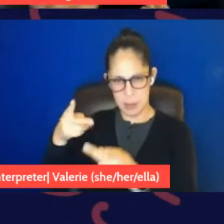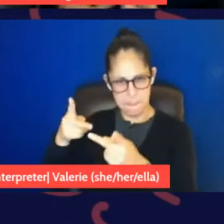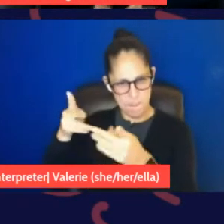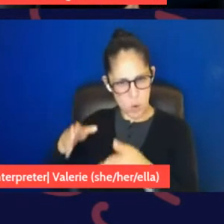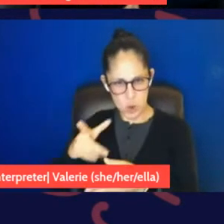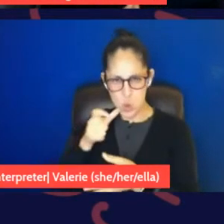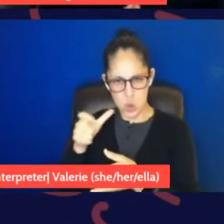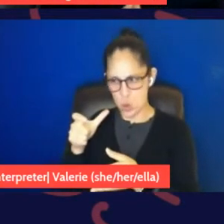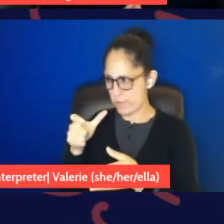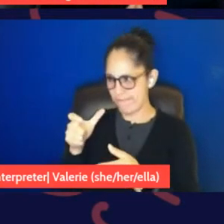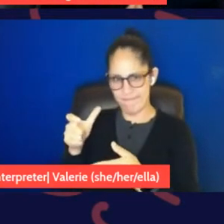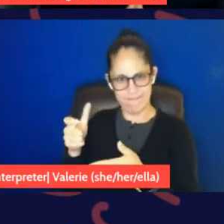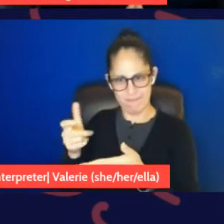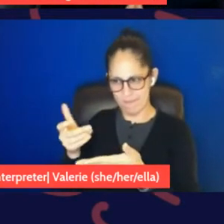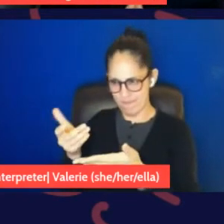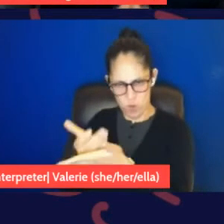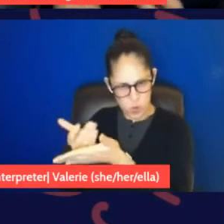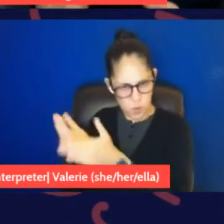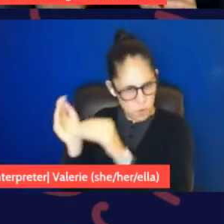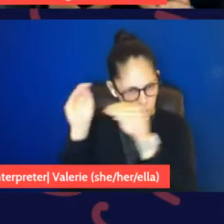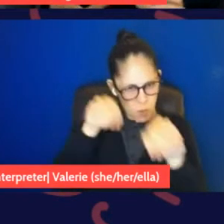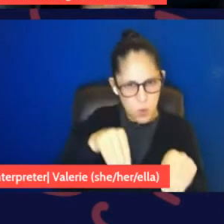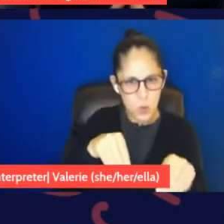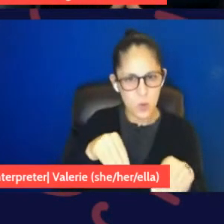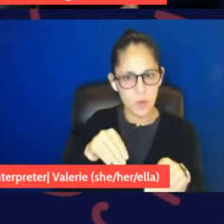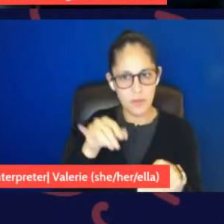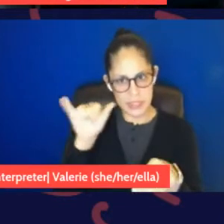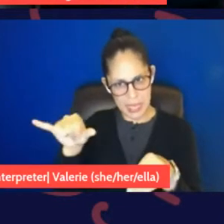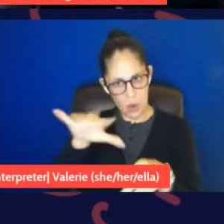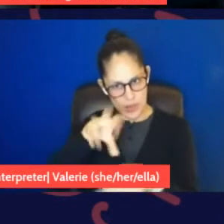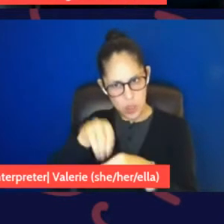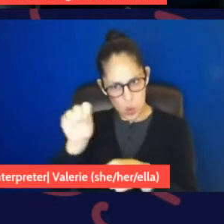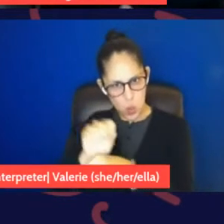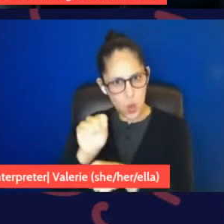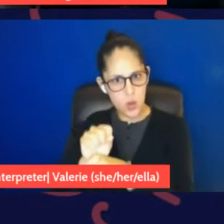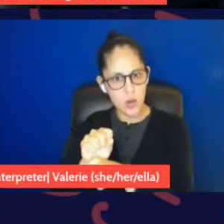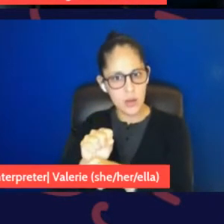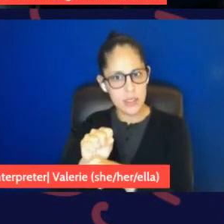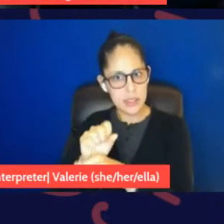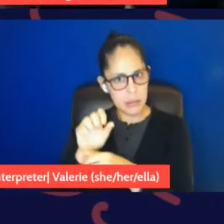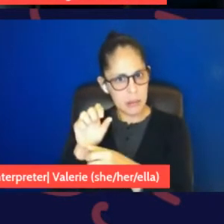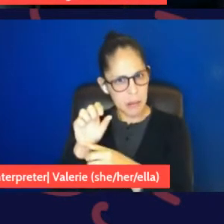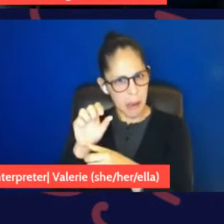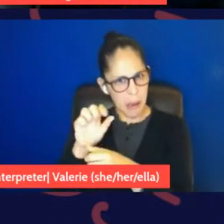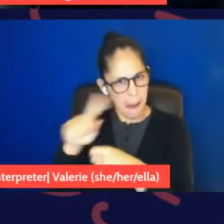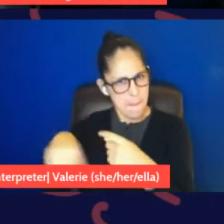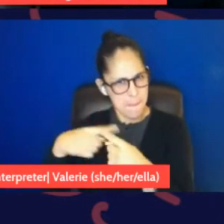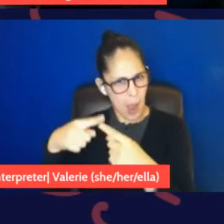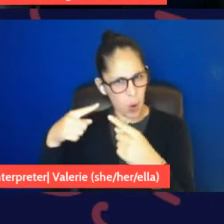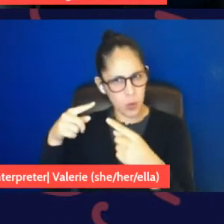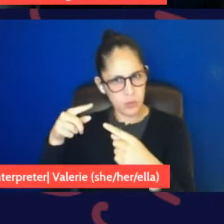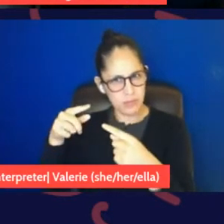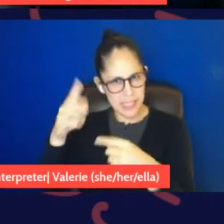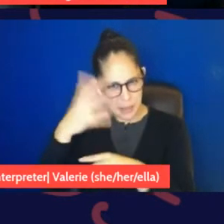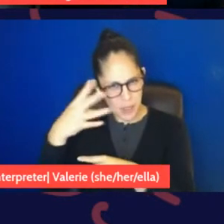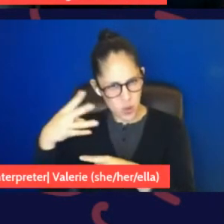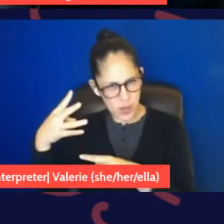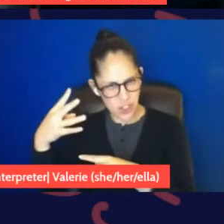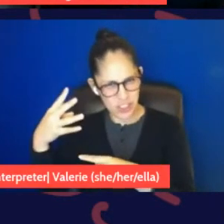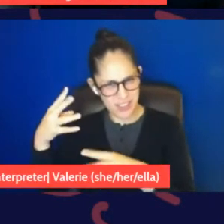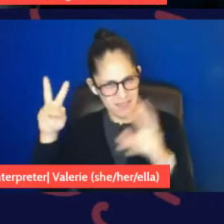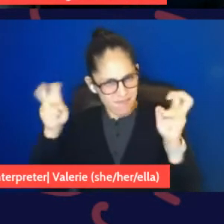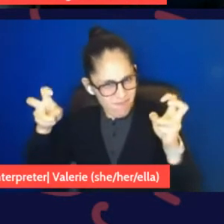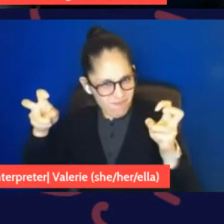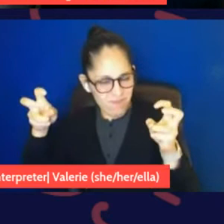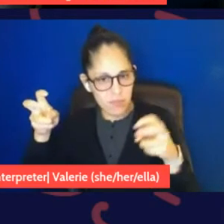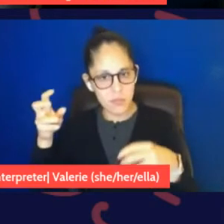work, whether or not it's about immigration in quotes? I would have to say always. I mean, I always